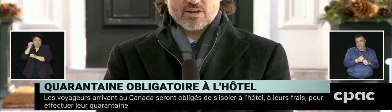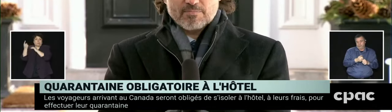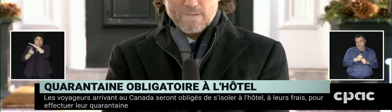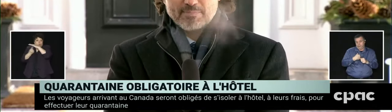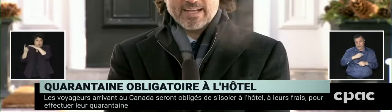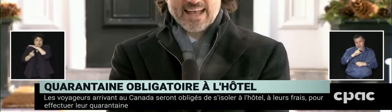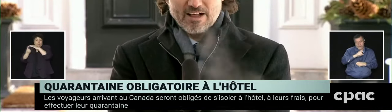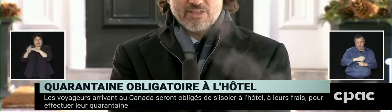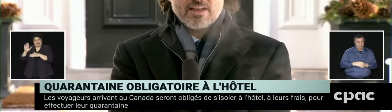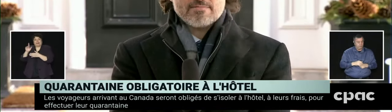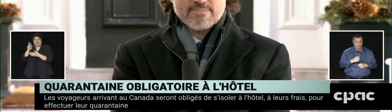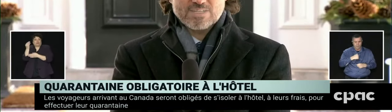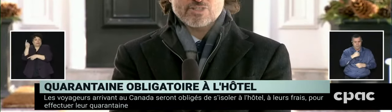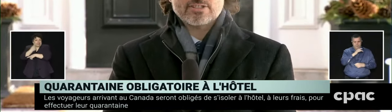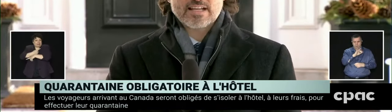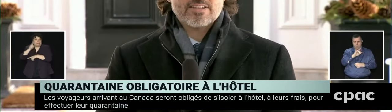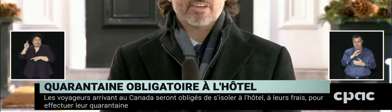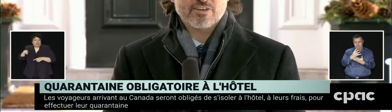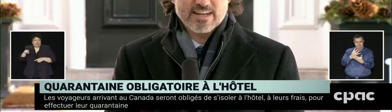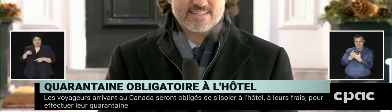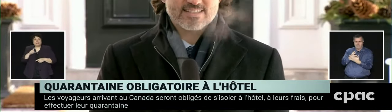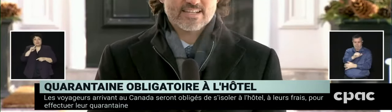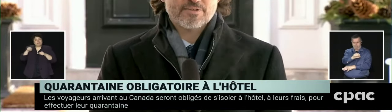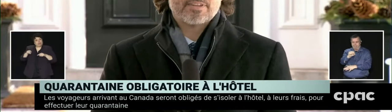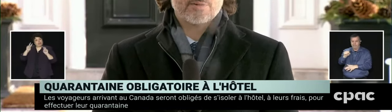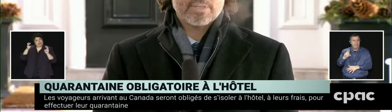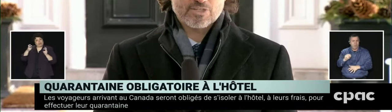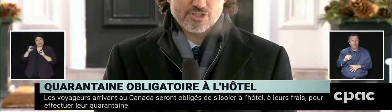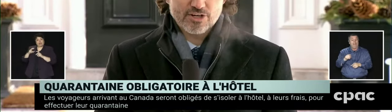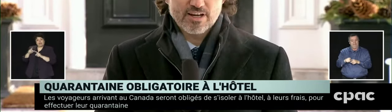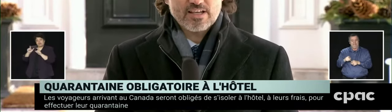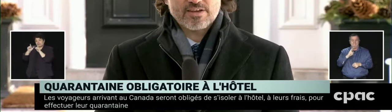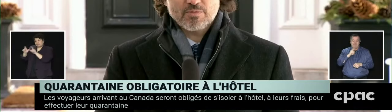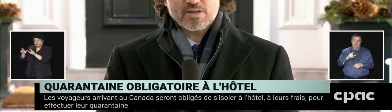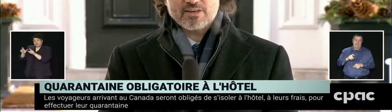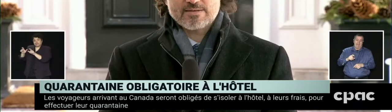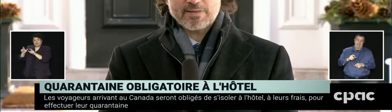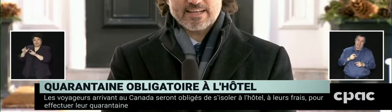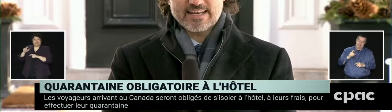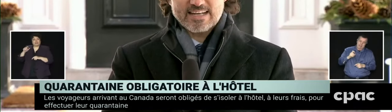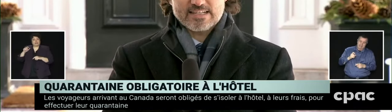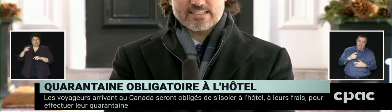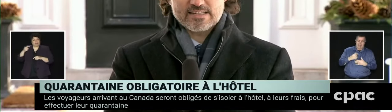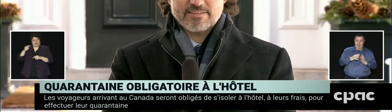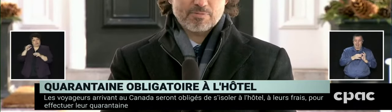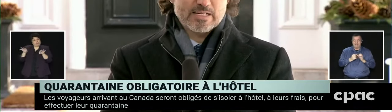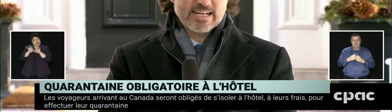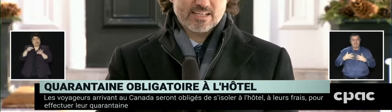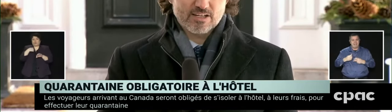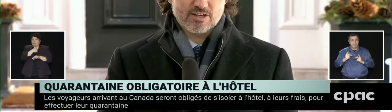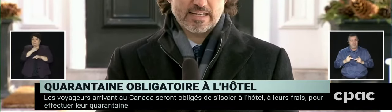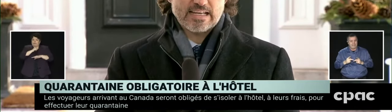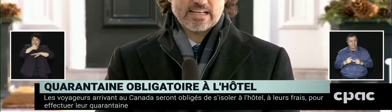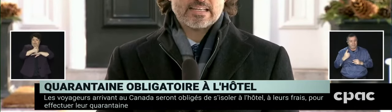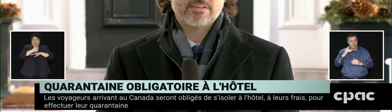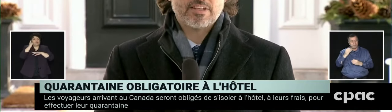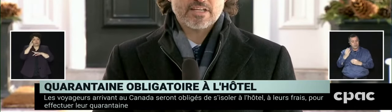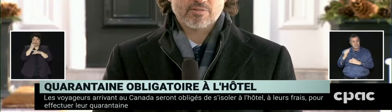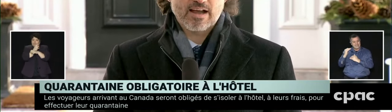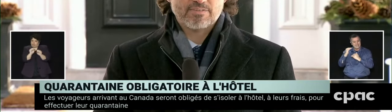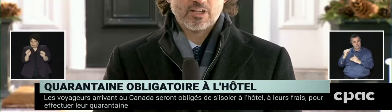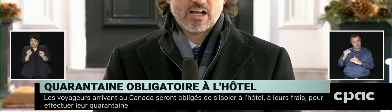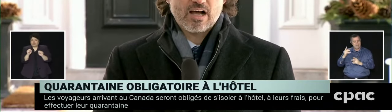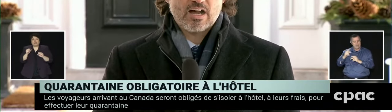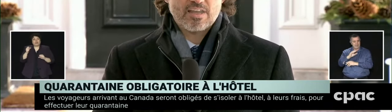These are public health measures that are necessary to ensure that we are keeping Canadians safe, particularly given